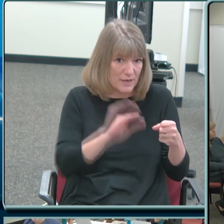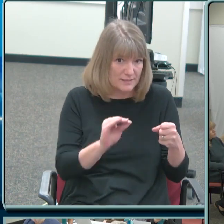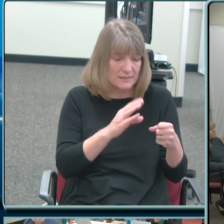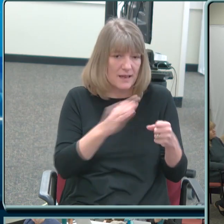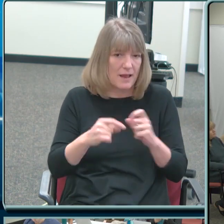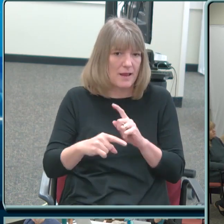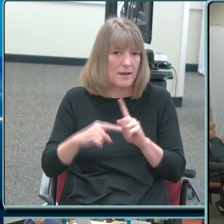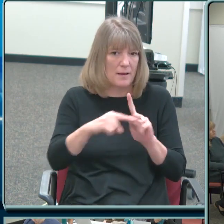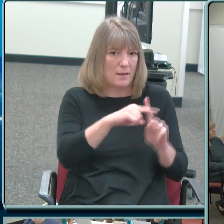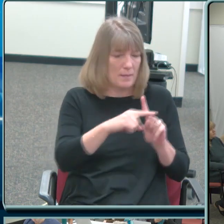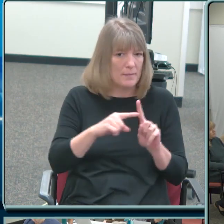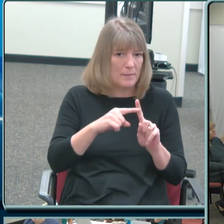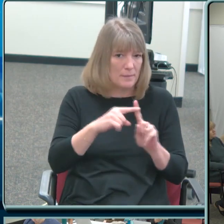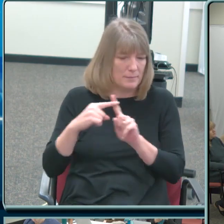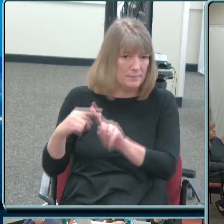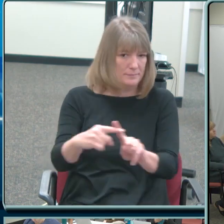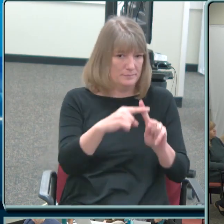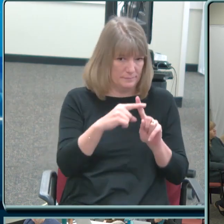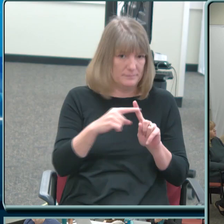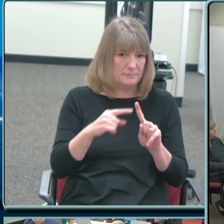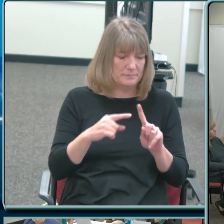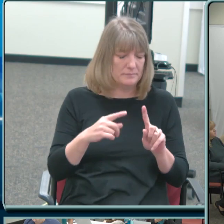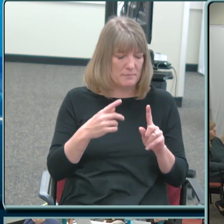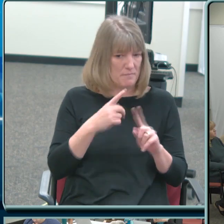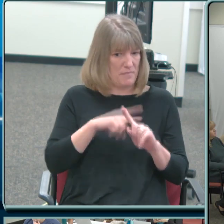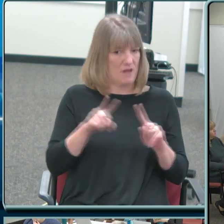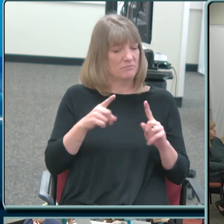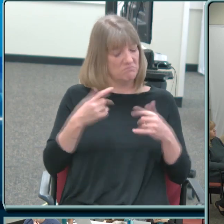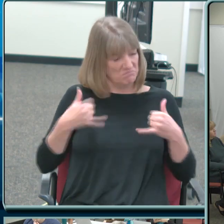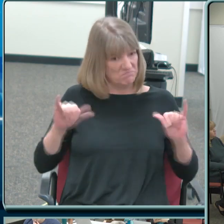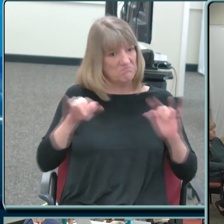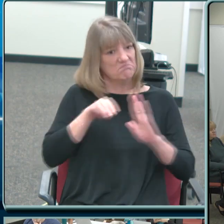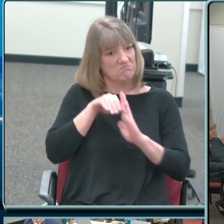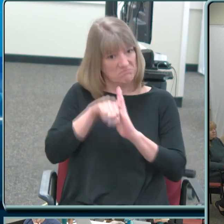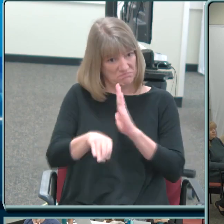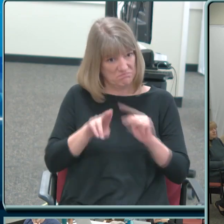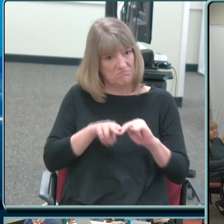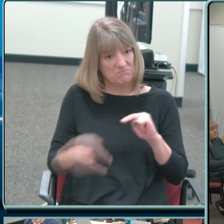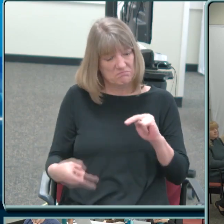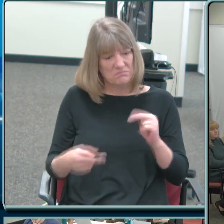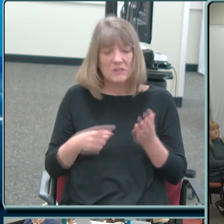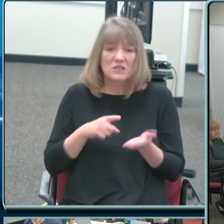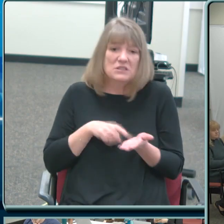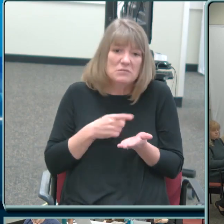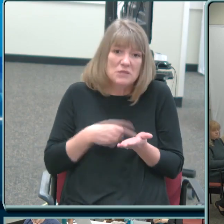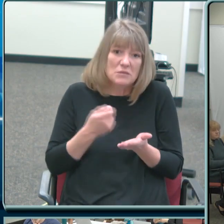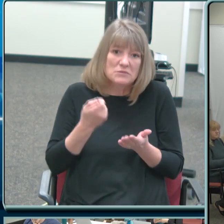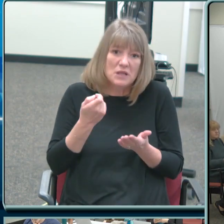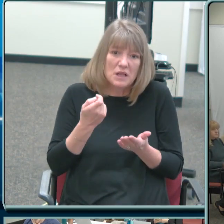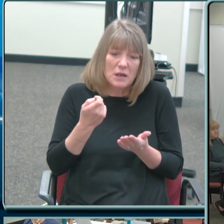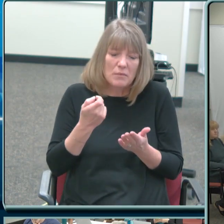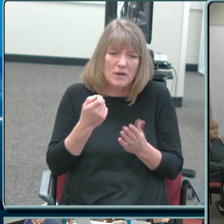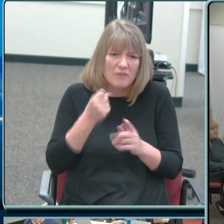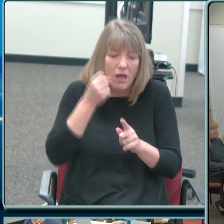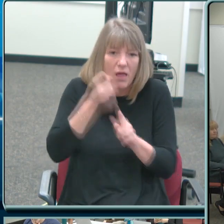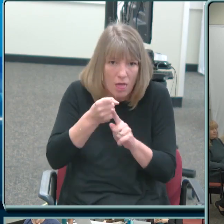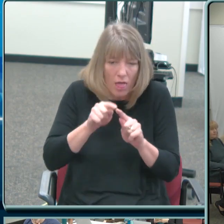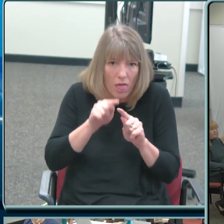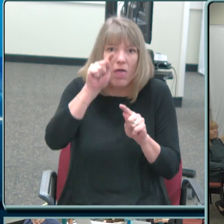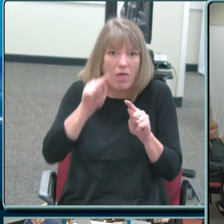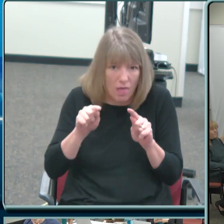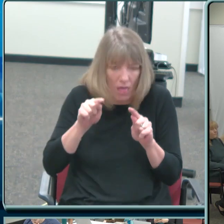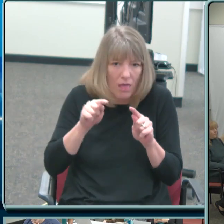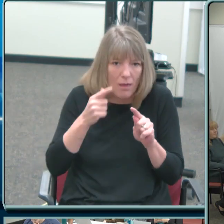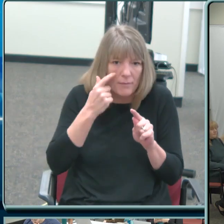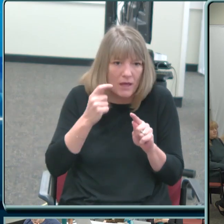I'll show you. So, but again, we see a very consistent decline. Sometimes we see a little bit of a blip because mostly this has